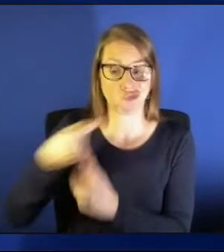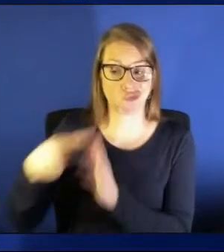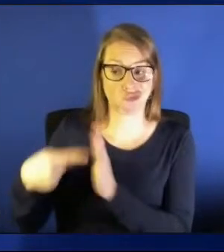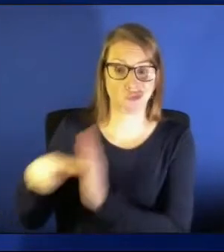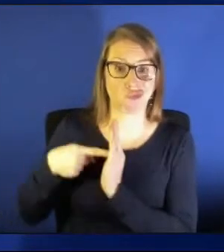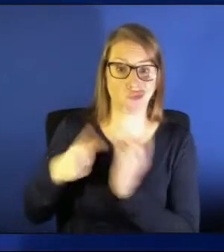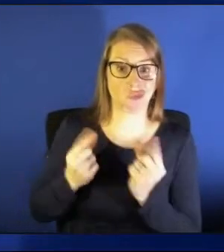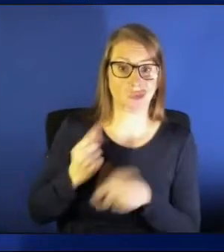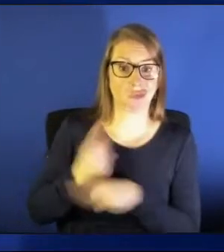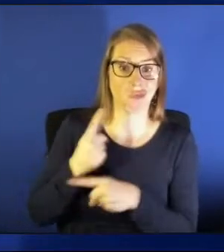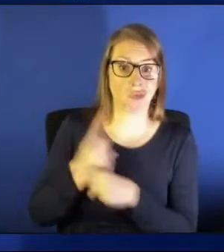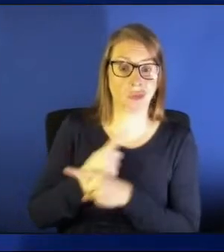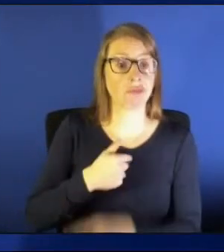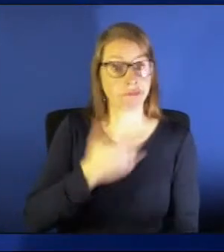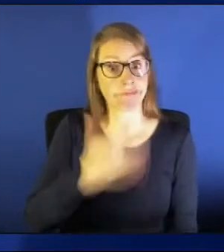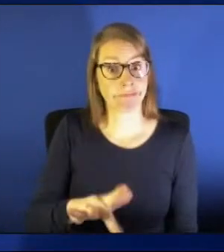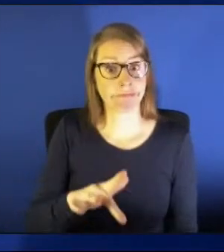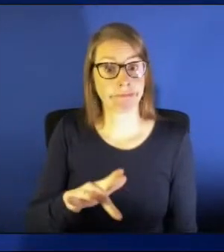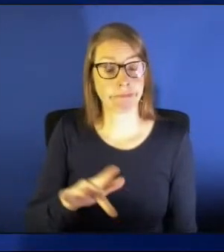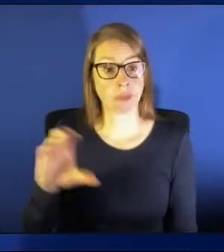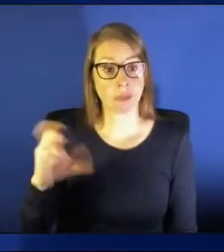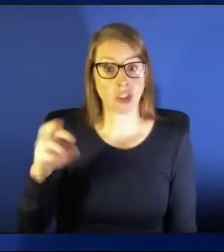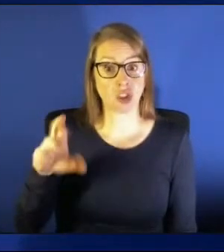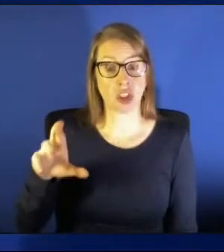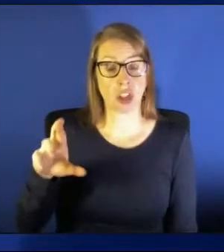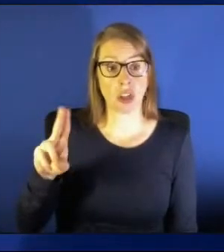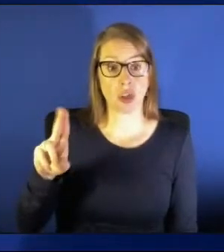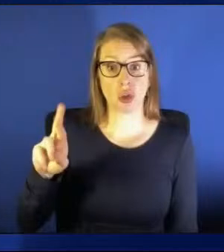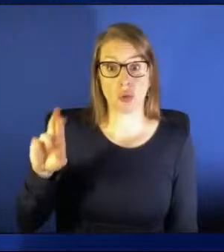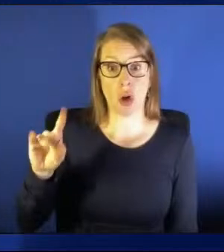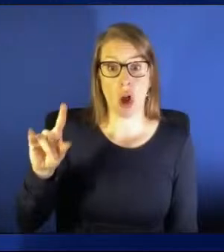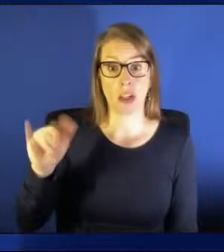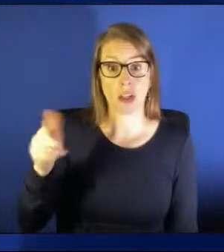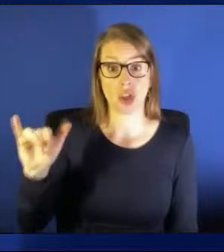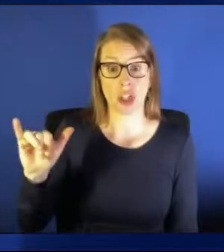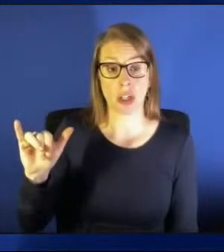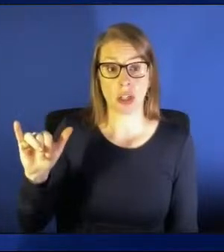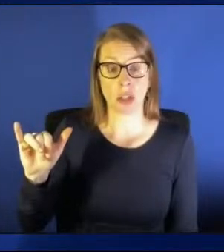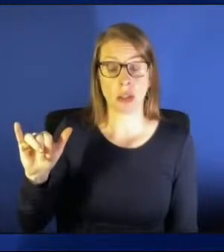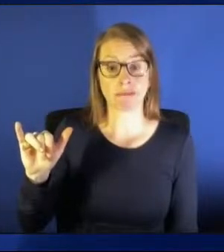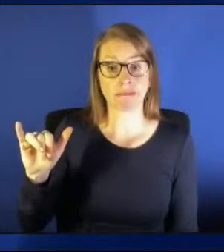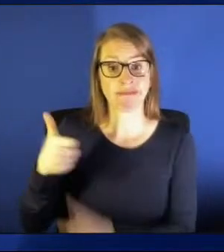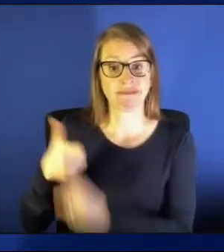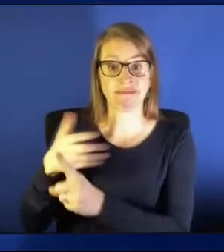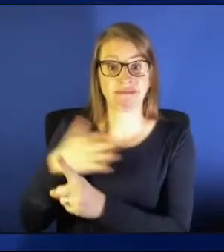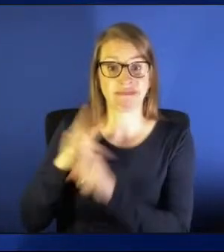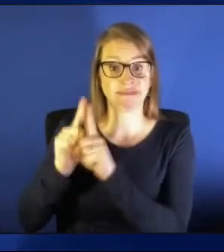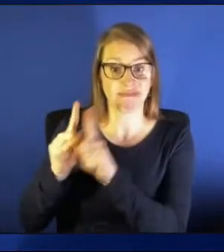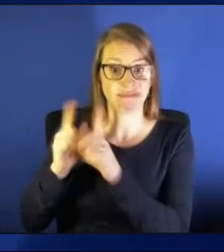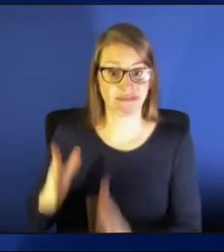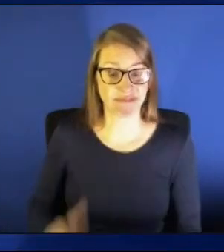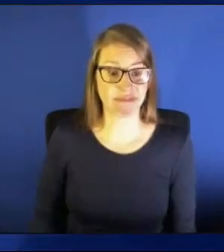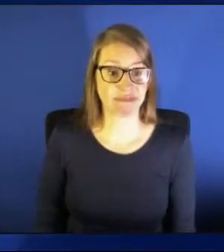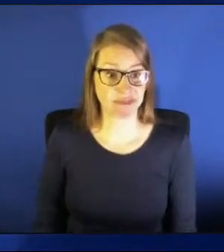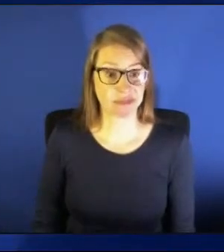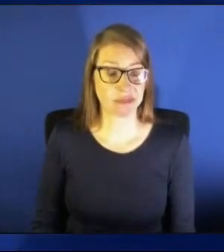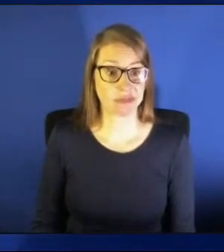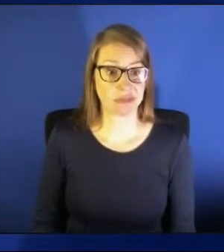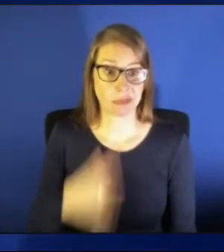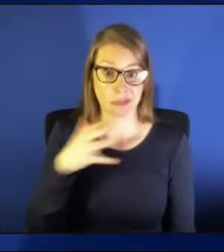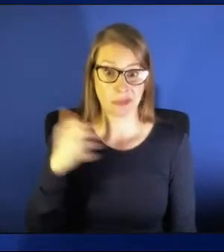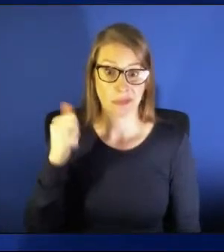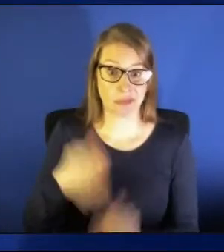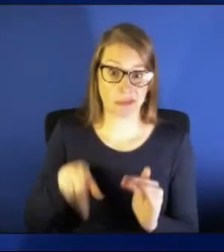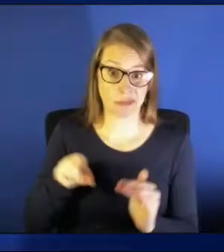was fortunate that the chair of urology, Jeff Holtzberlein, was my mentor, despite the fact that I'm a number of years older than he is.